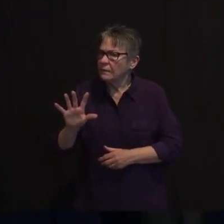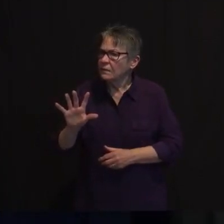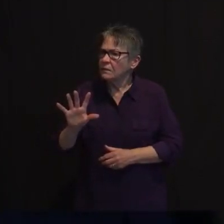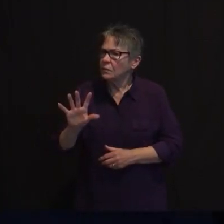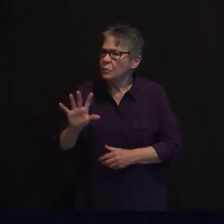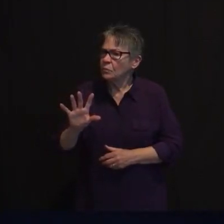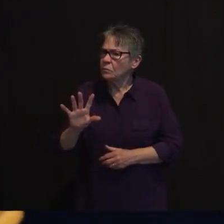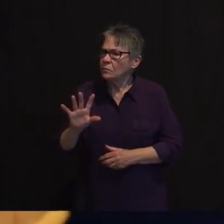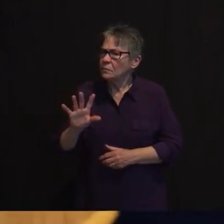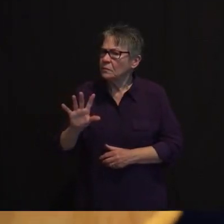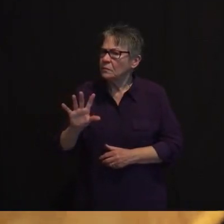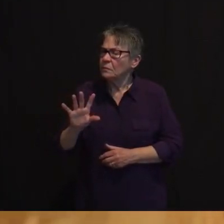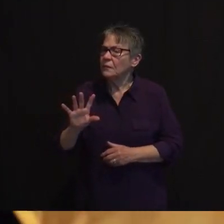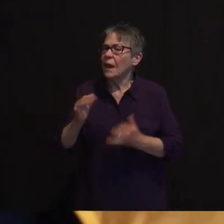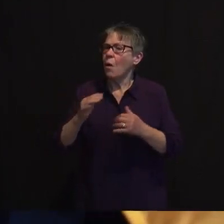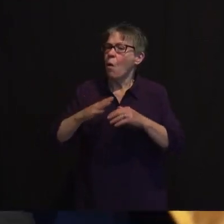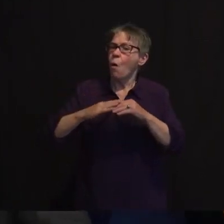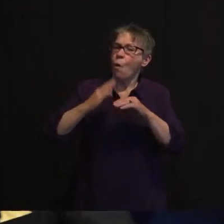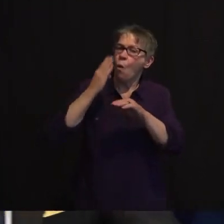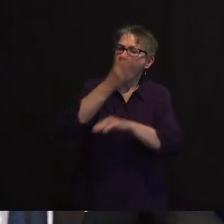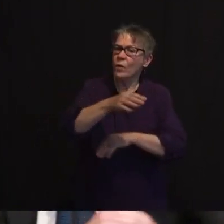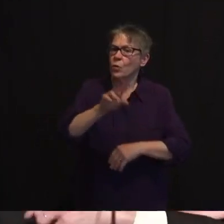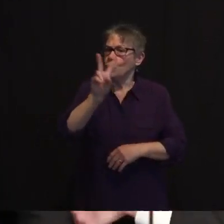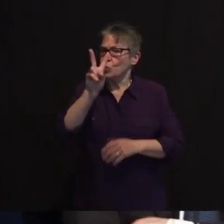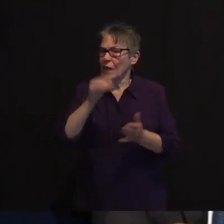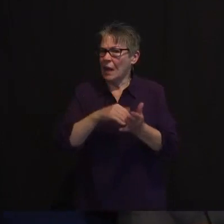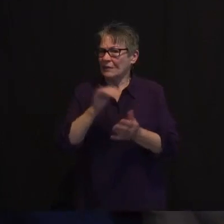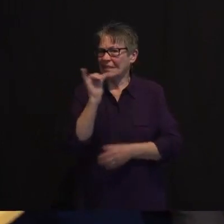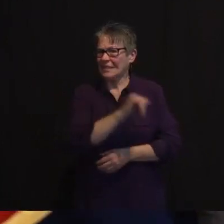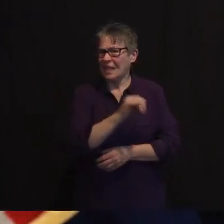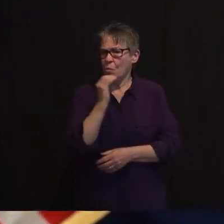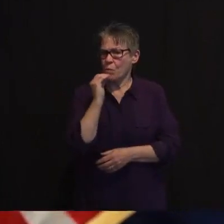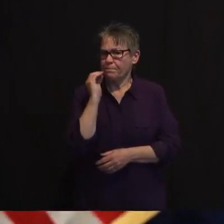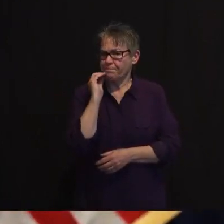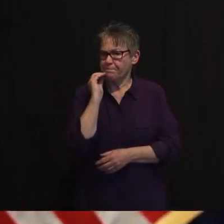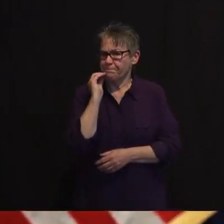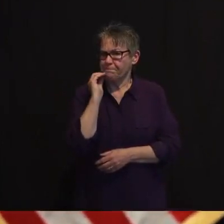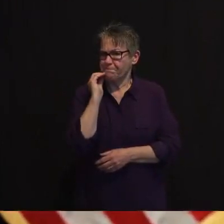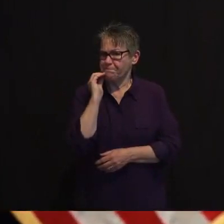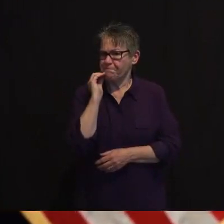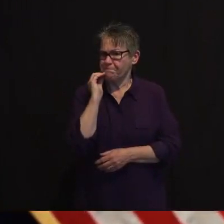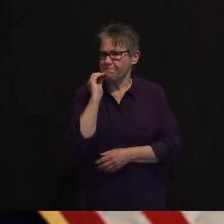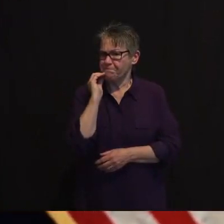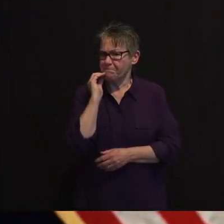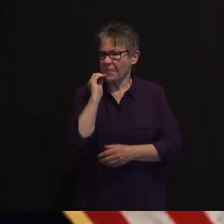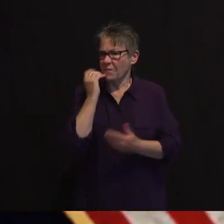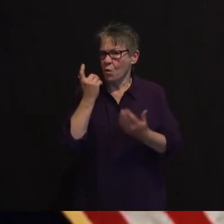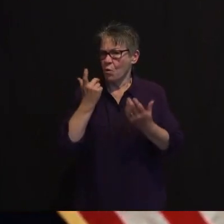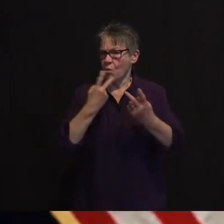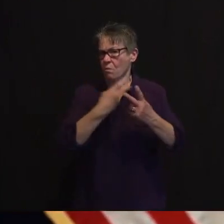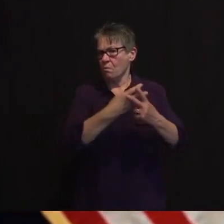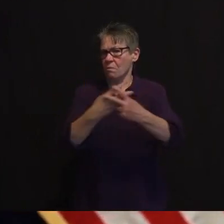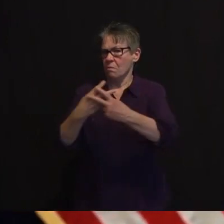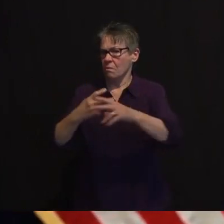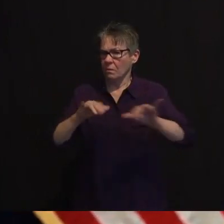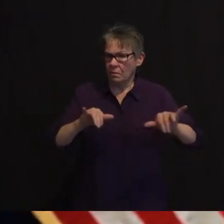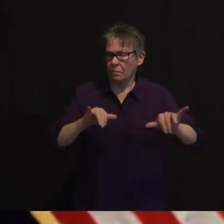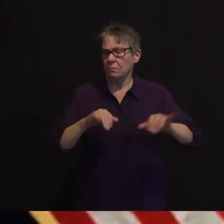unrelated completely, Matt, to your question, but I forgot. I realized I meant to mention that we participated in a call this morning. We are trying to